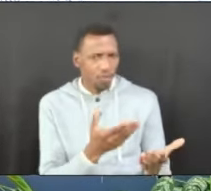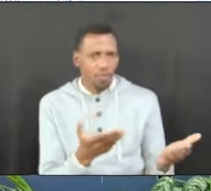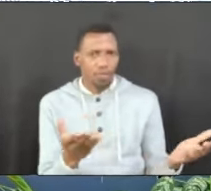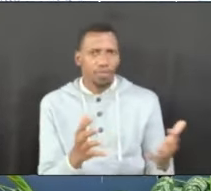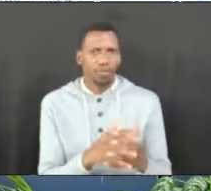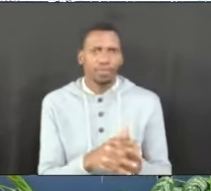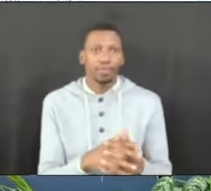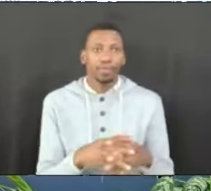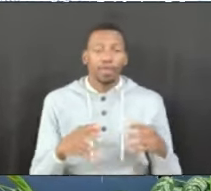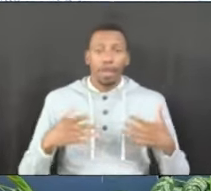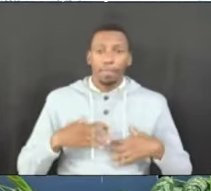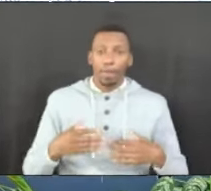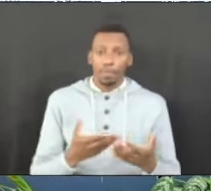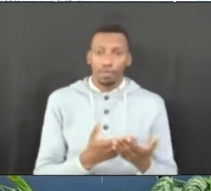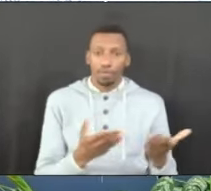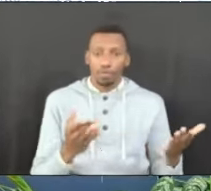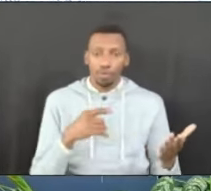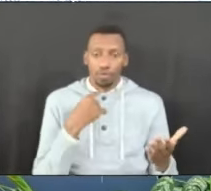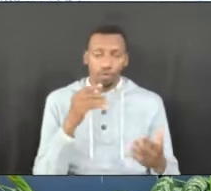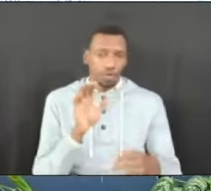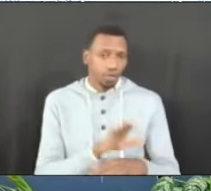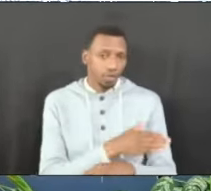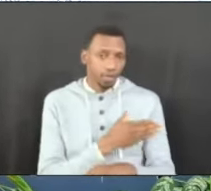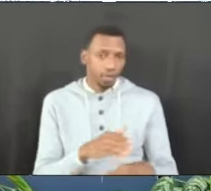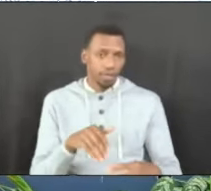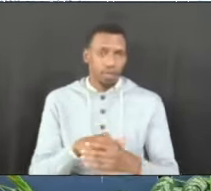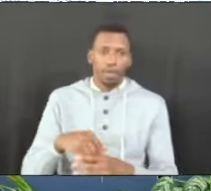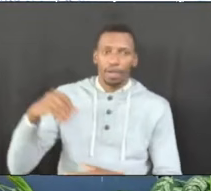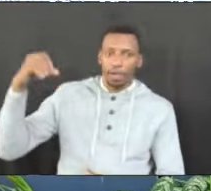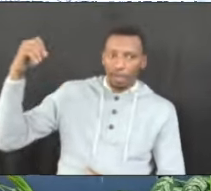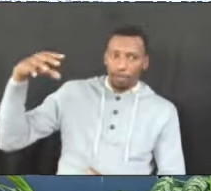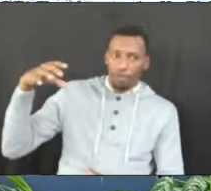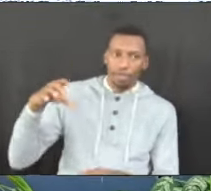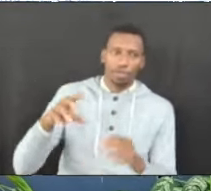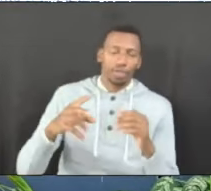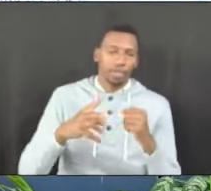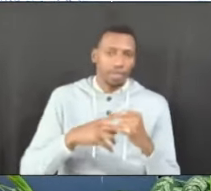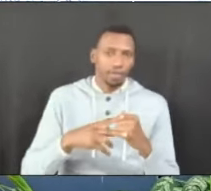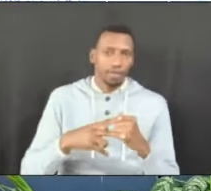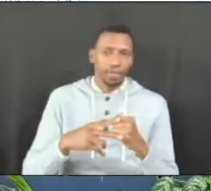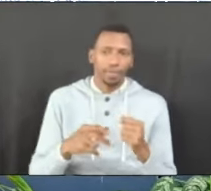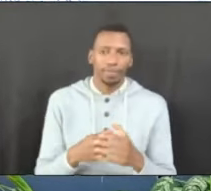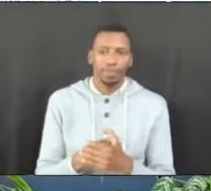The people who sang in Revelation 7,